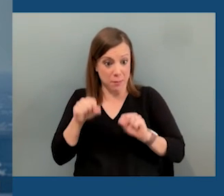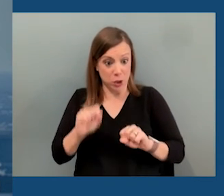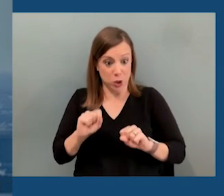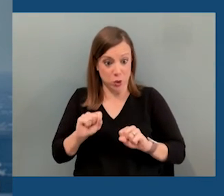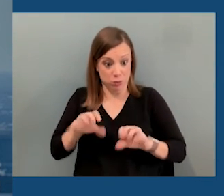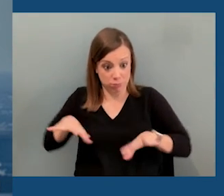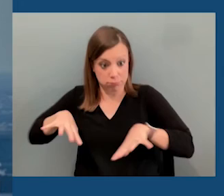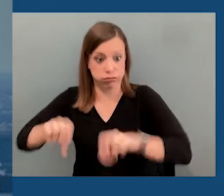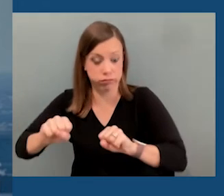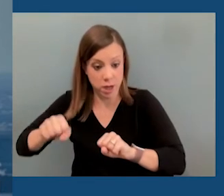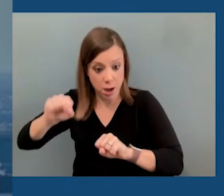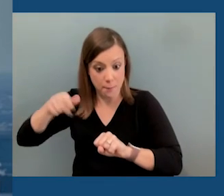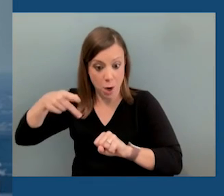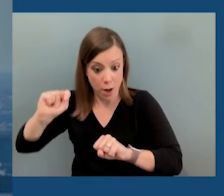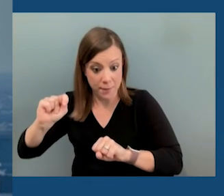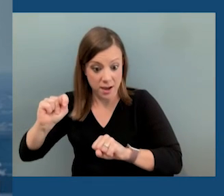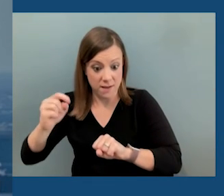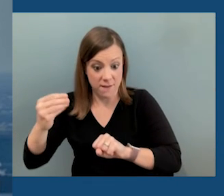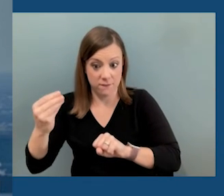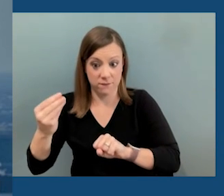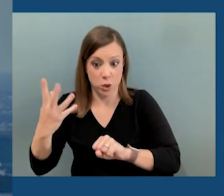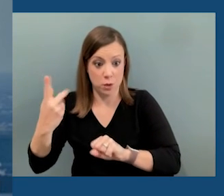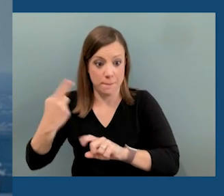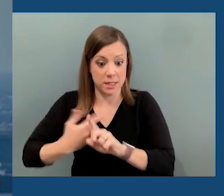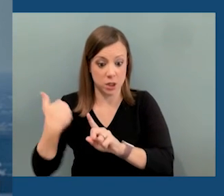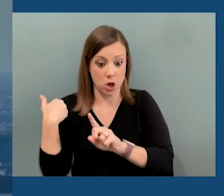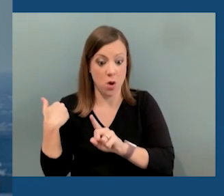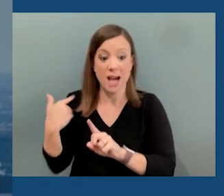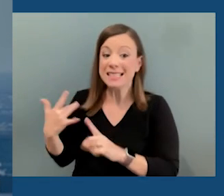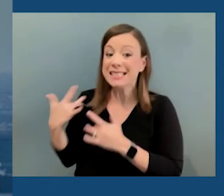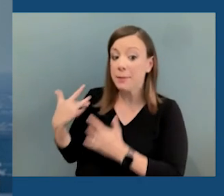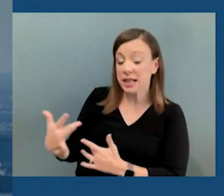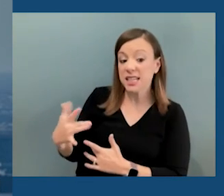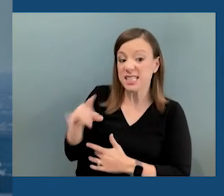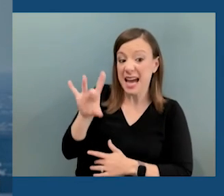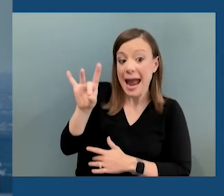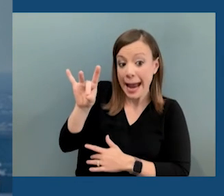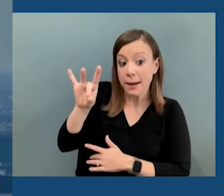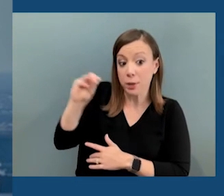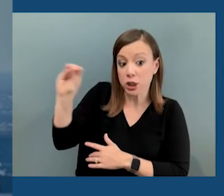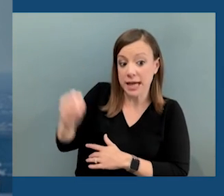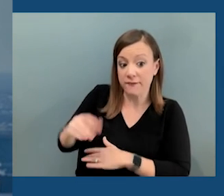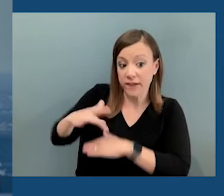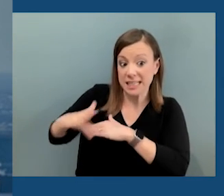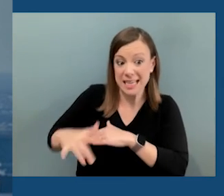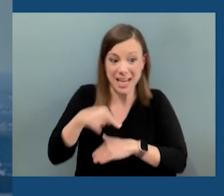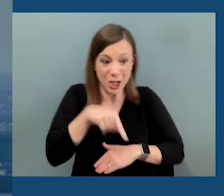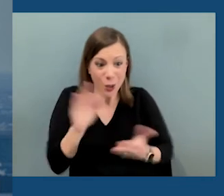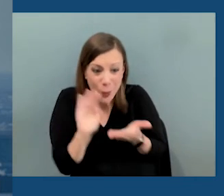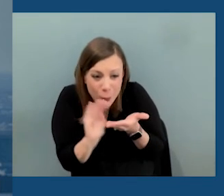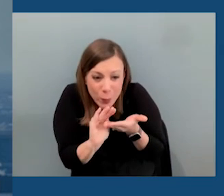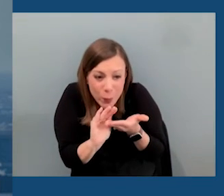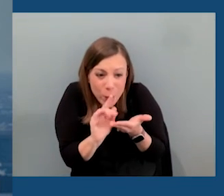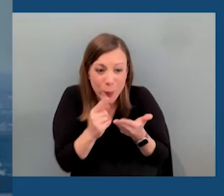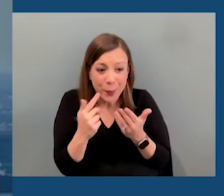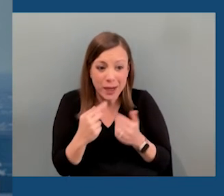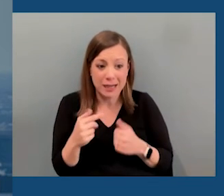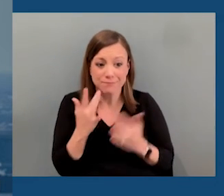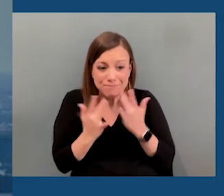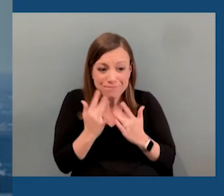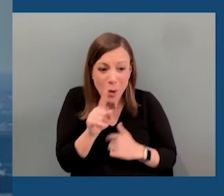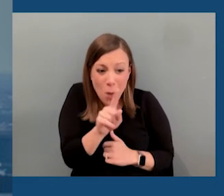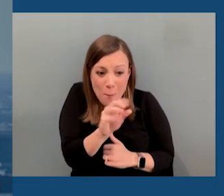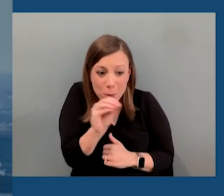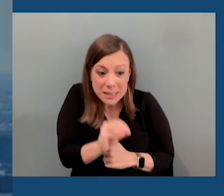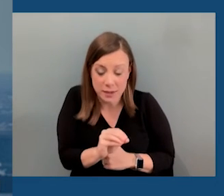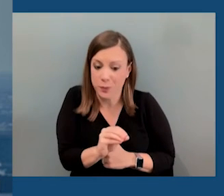It's supposed to be 8%, by the way. A healthy city has an 8% vacancy rate. So driving high costs of housing drive people out, and I made it a priority. So